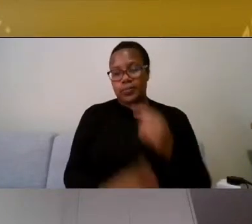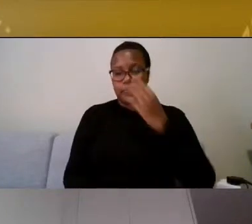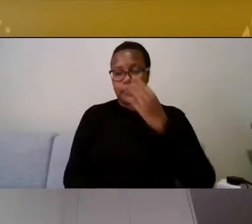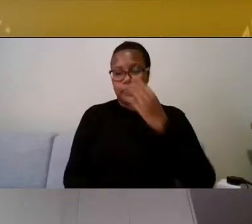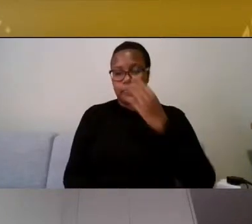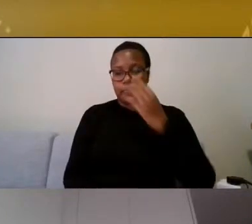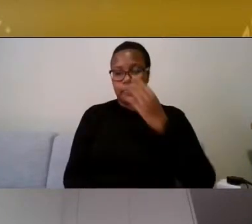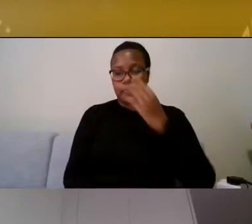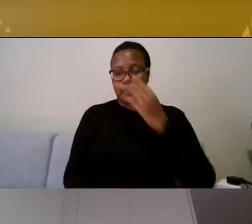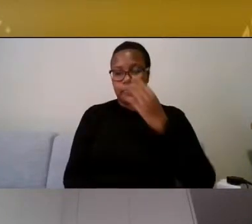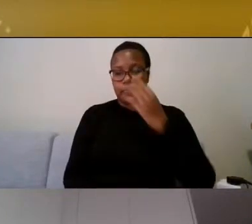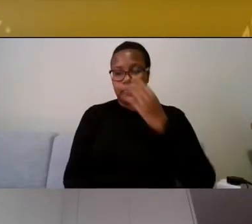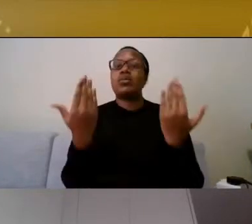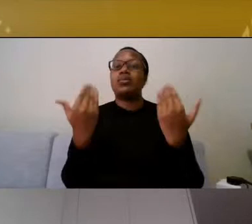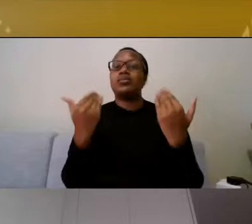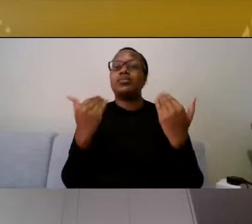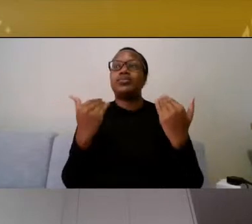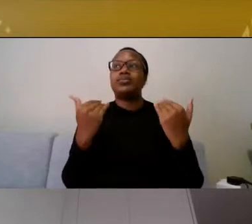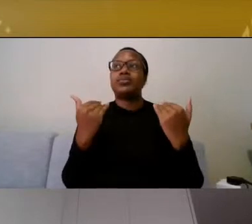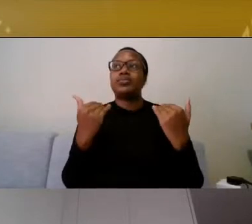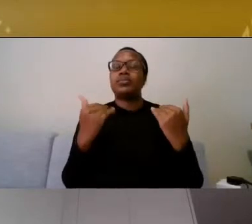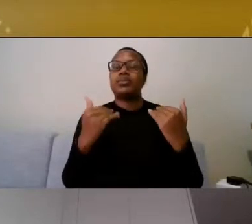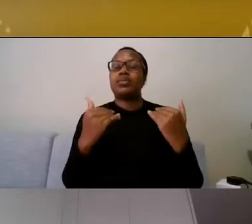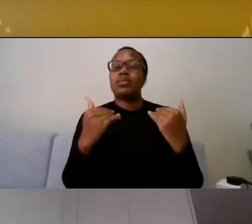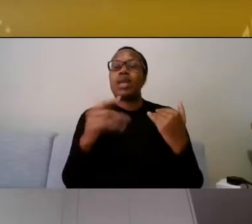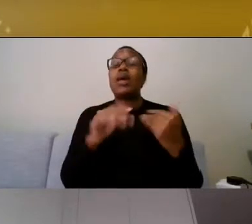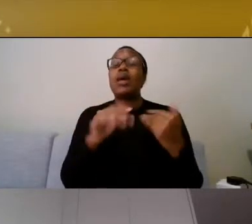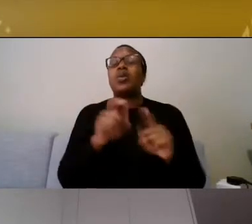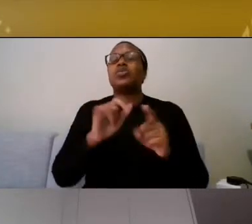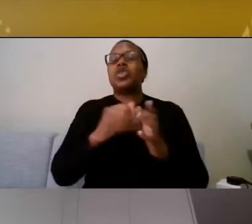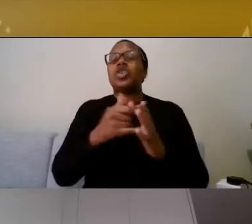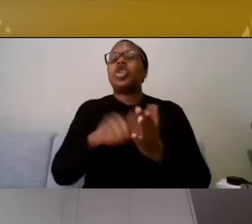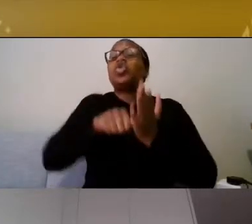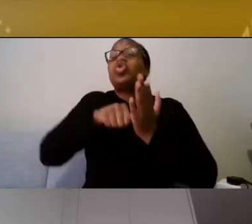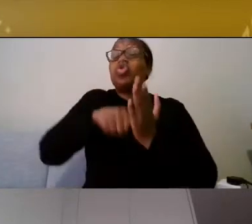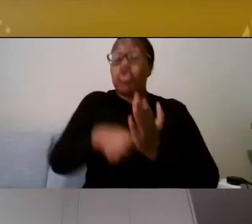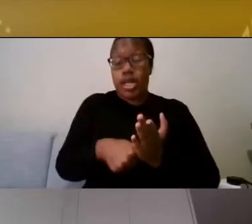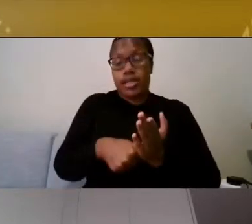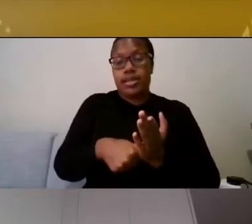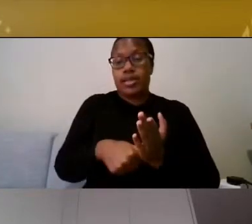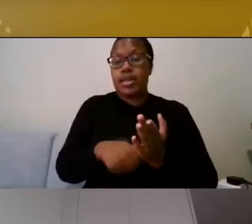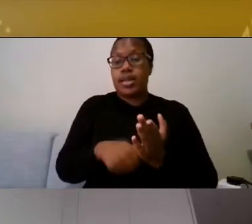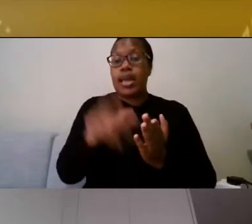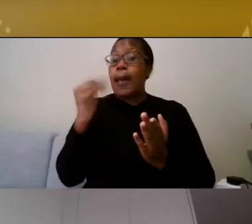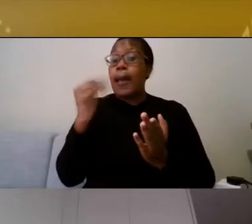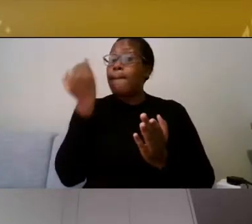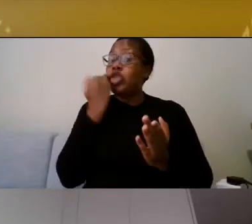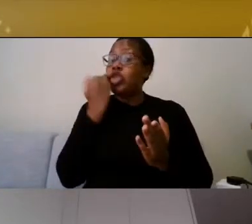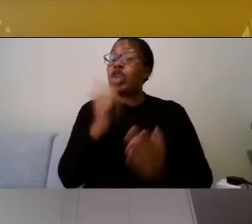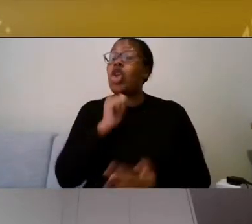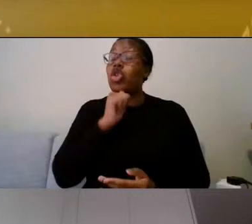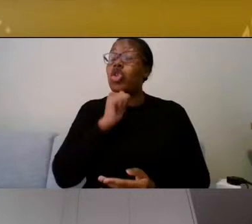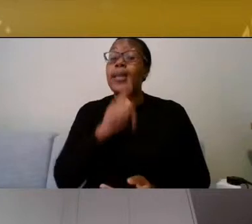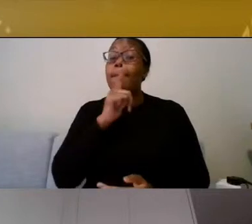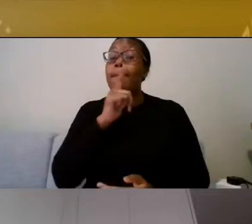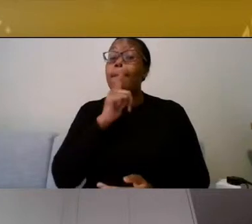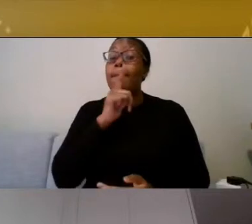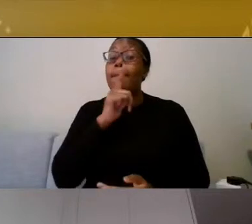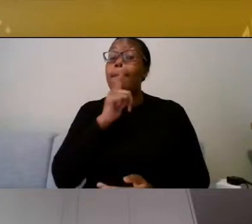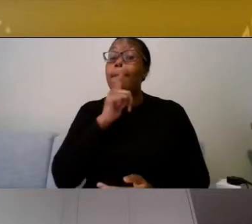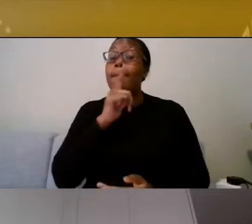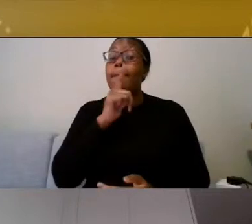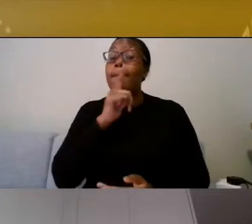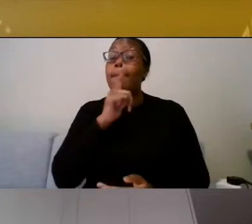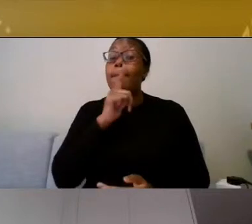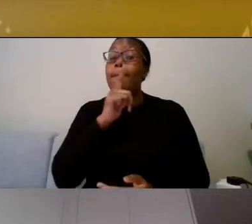Then just but just to stress, magistrates are not public servants, so it's the